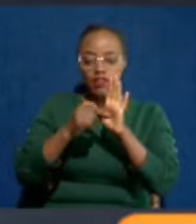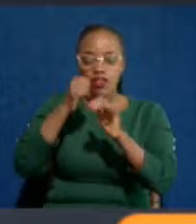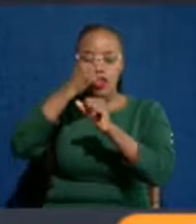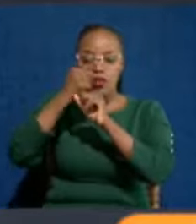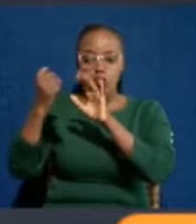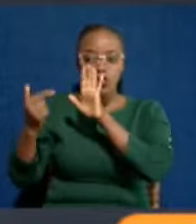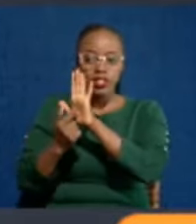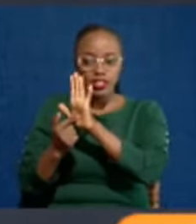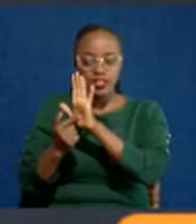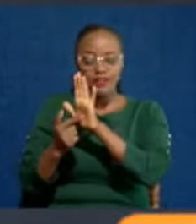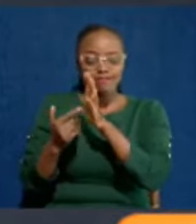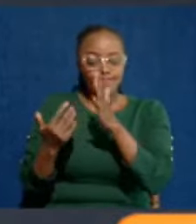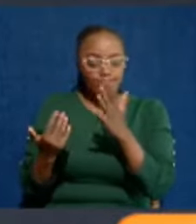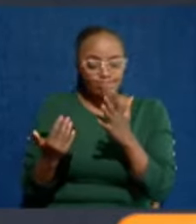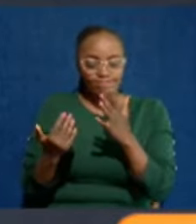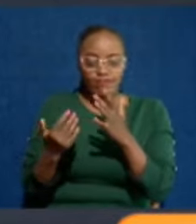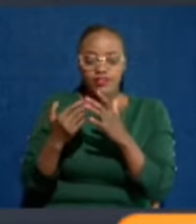this instead.